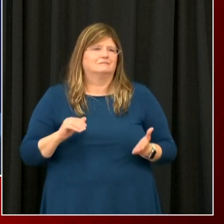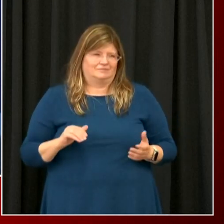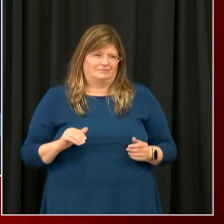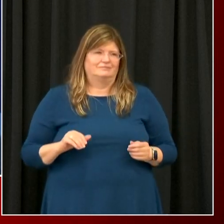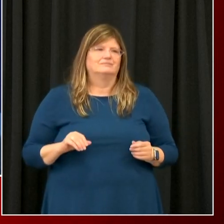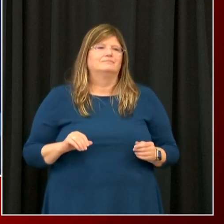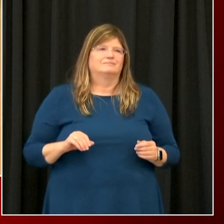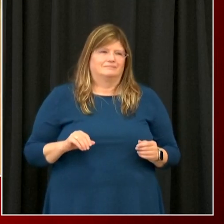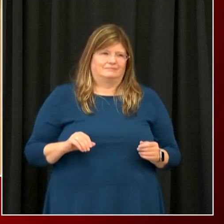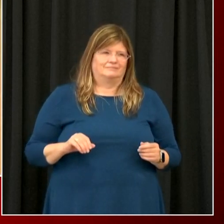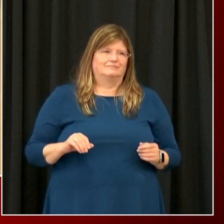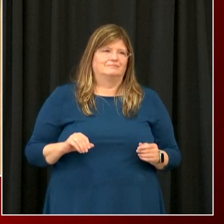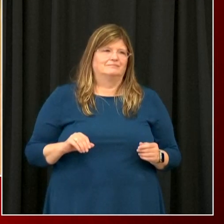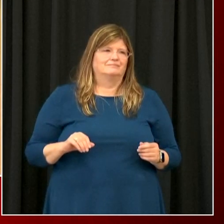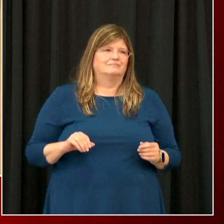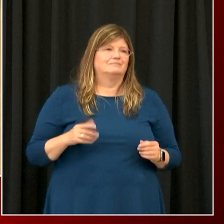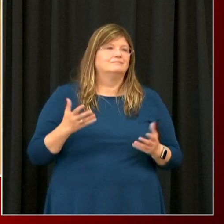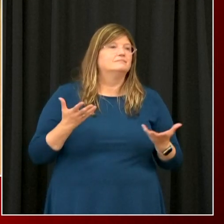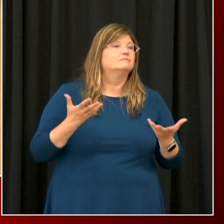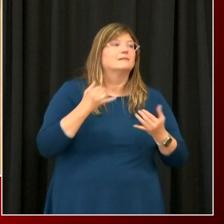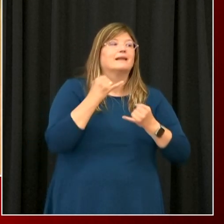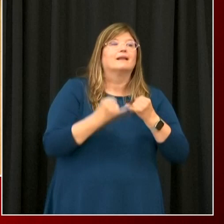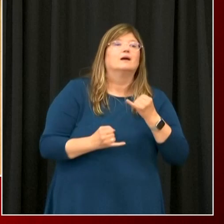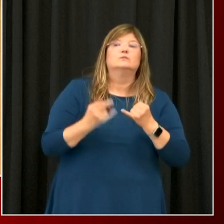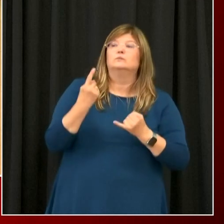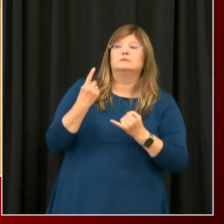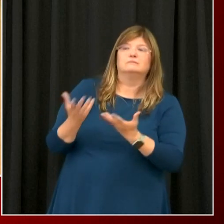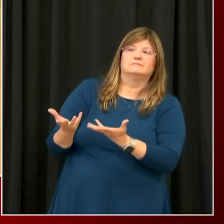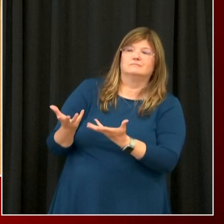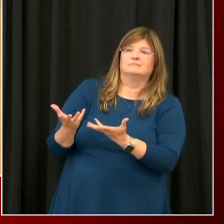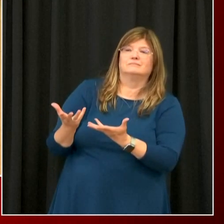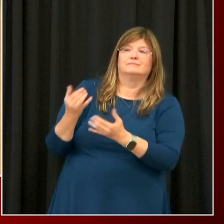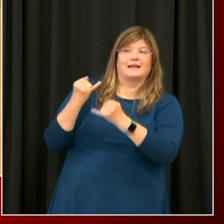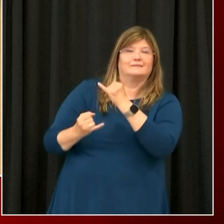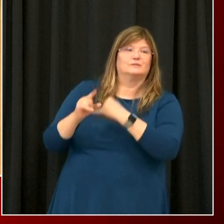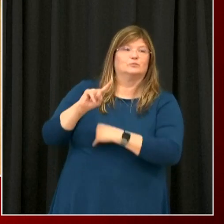Okay. Last questions? Yes. Yeah, just 2 more on COVID.